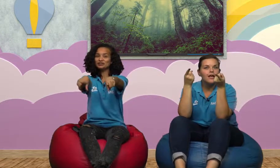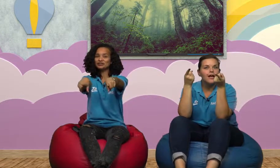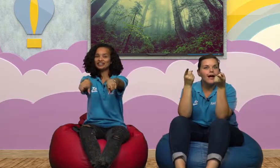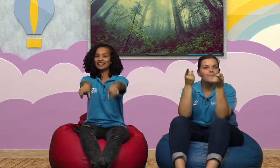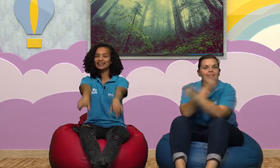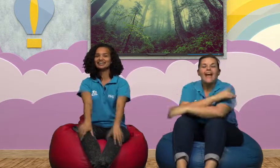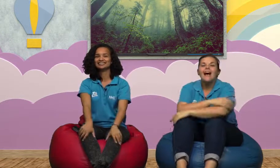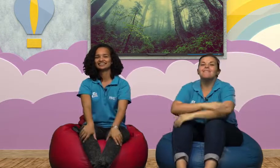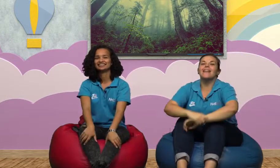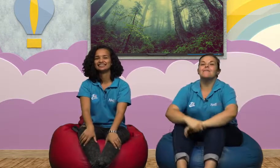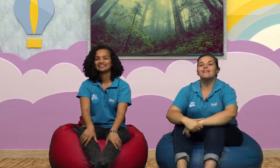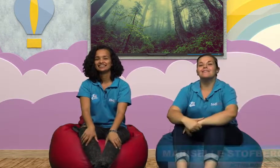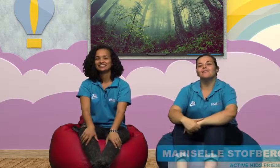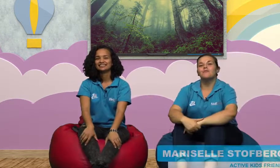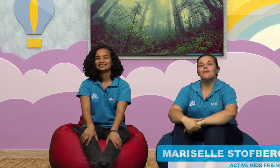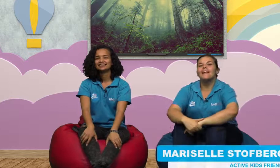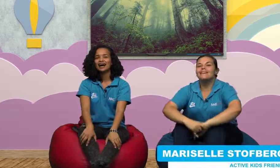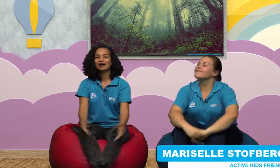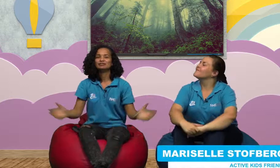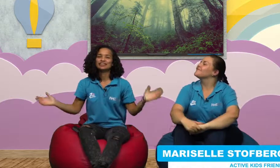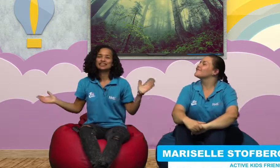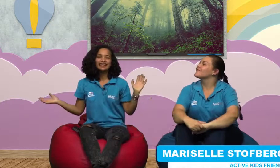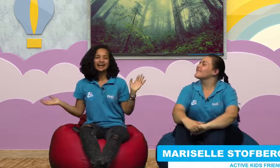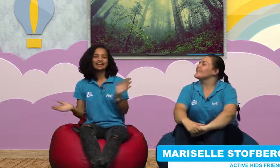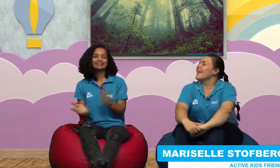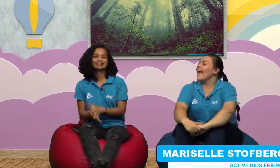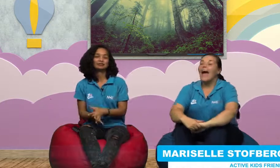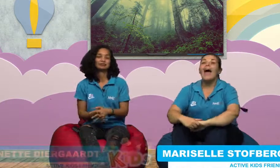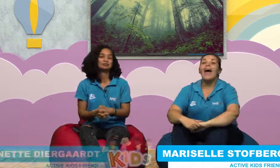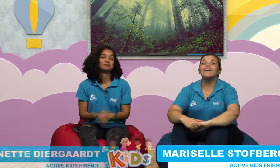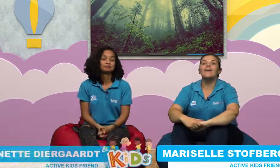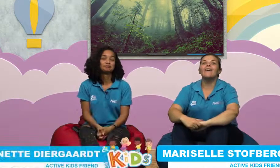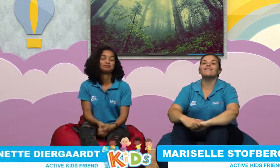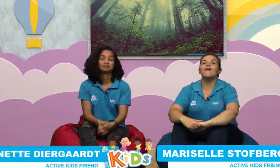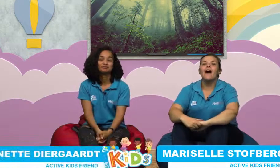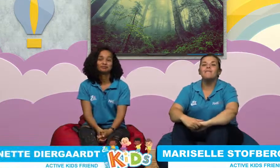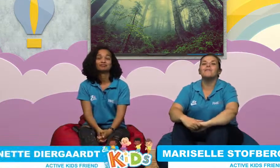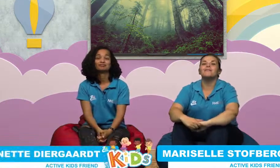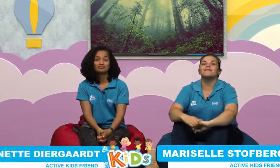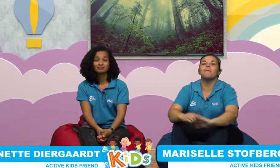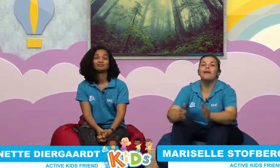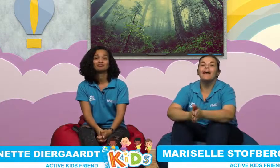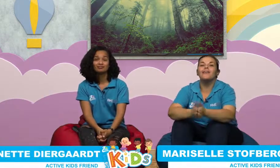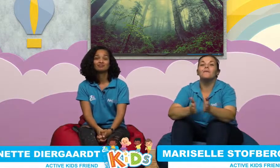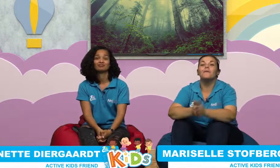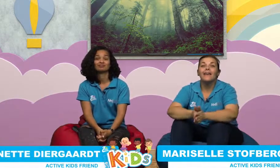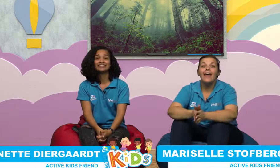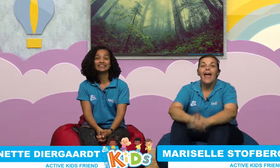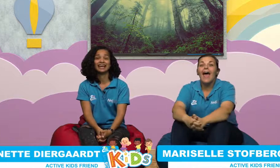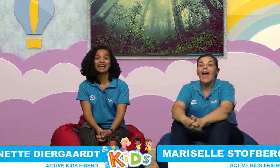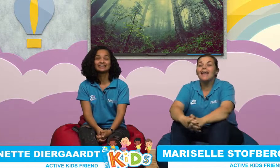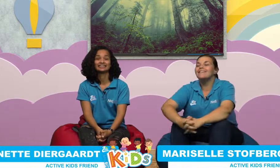Your future. My name is Marisol Stoffbad. I'm Jeanette Diergaard. And we are so happy because it's a brand new